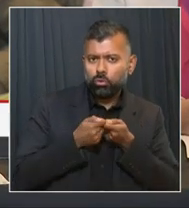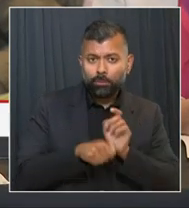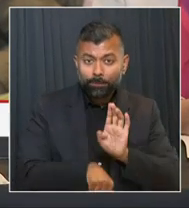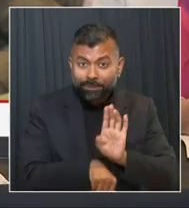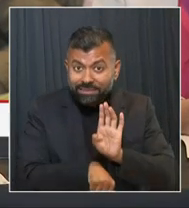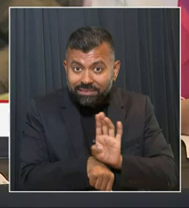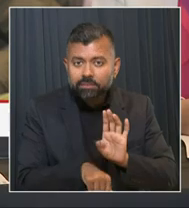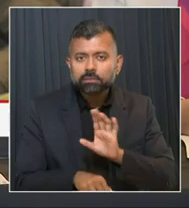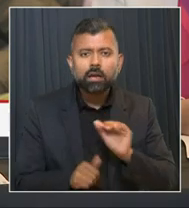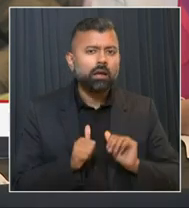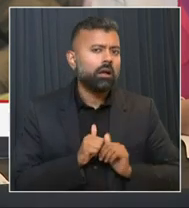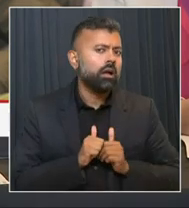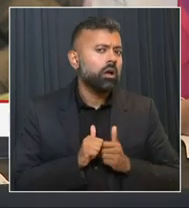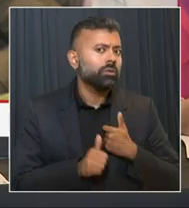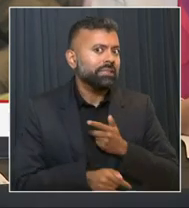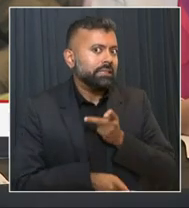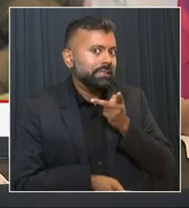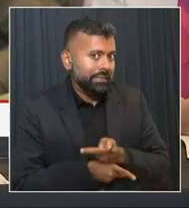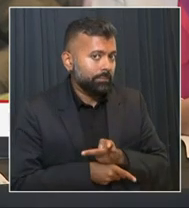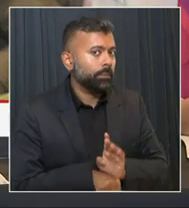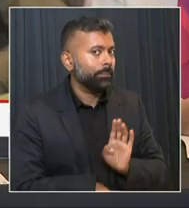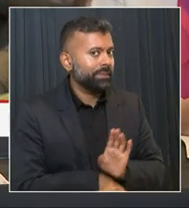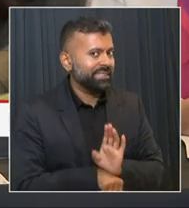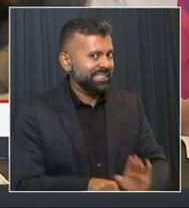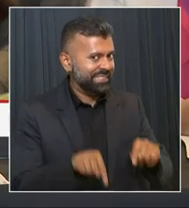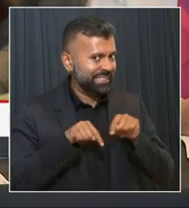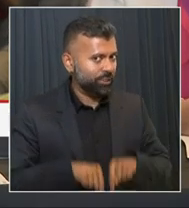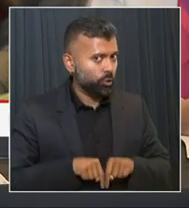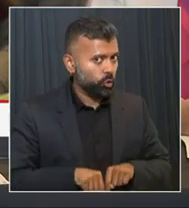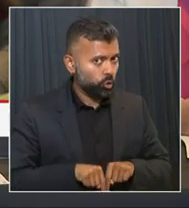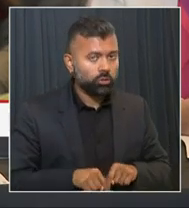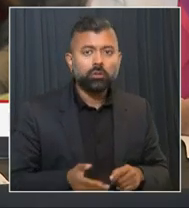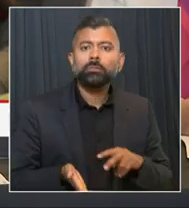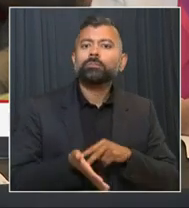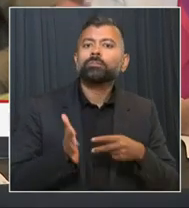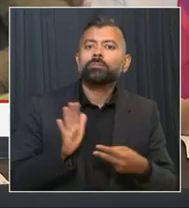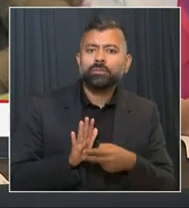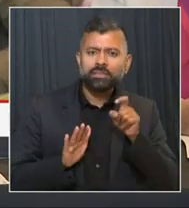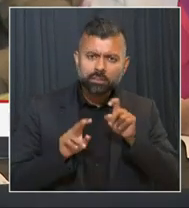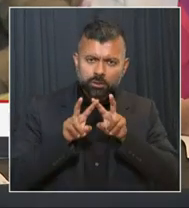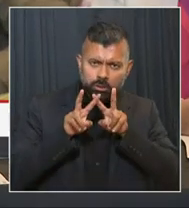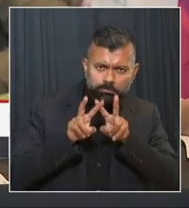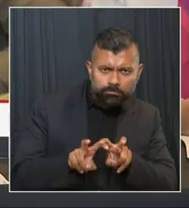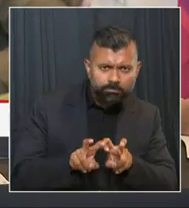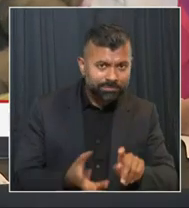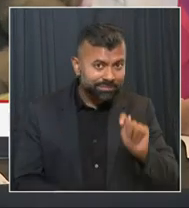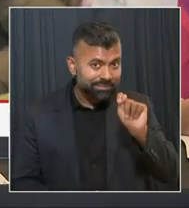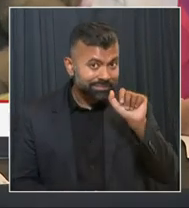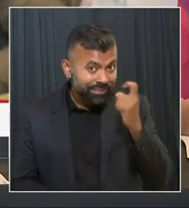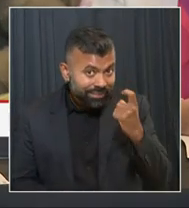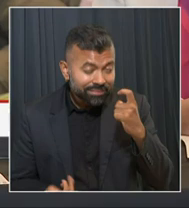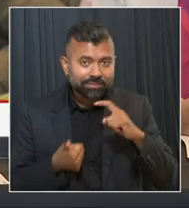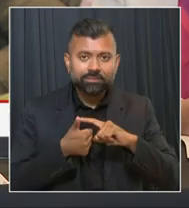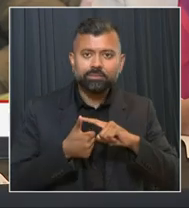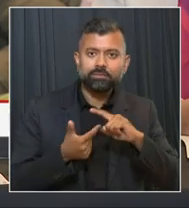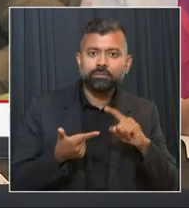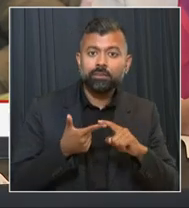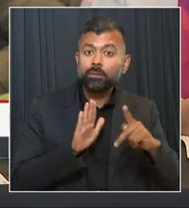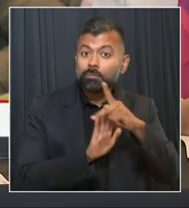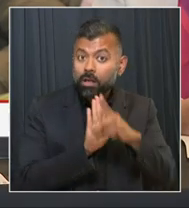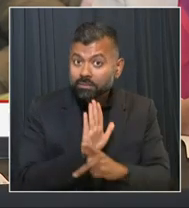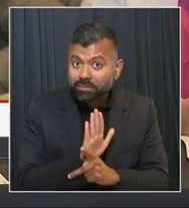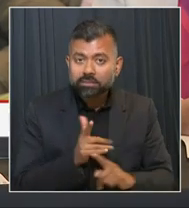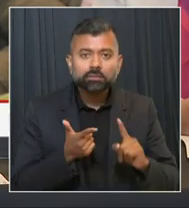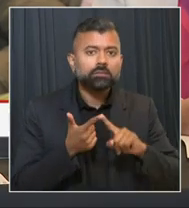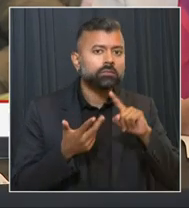And we have to look at our tax structure. We have to look at policies that create additional costs